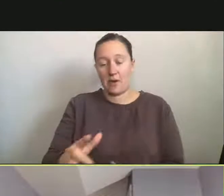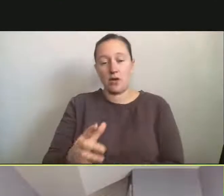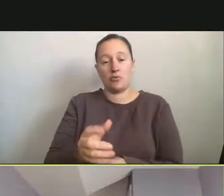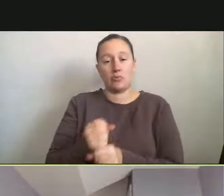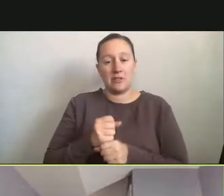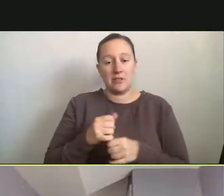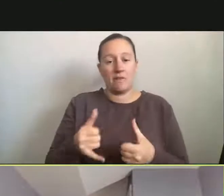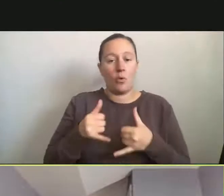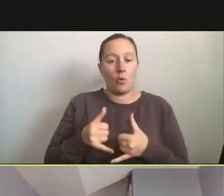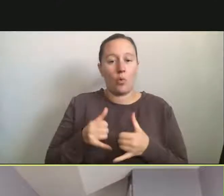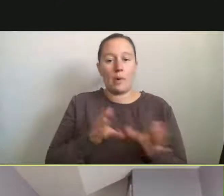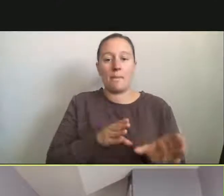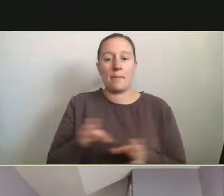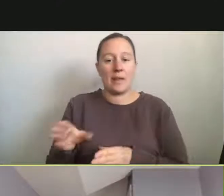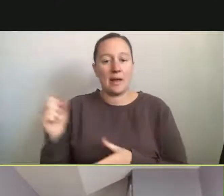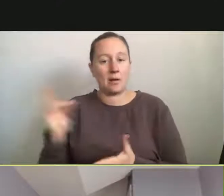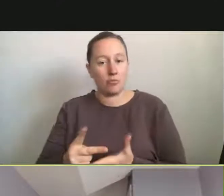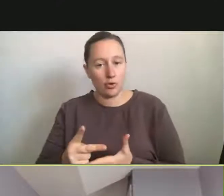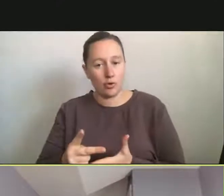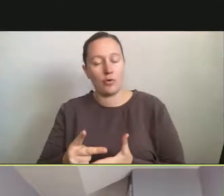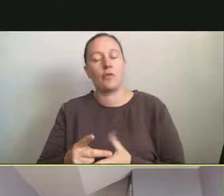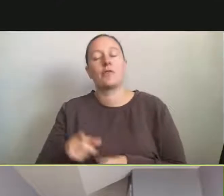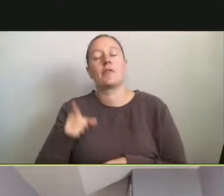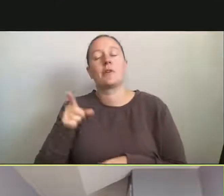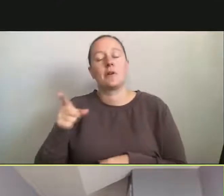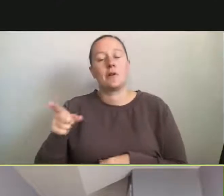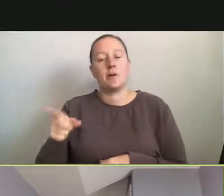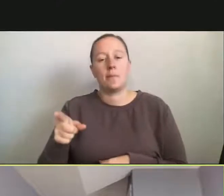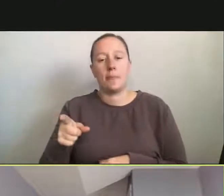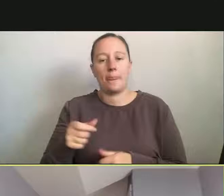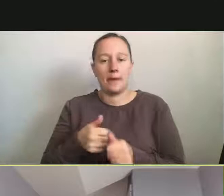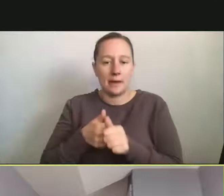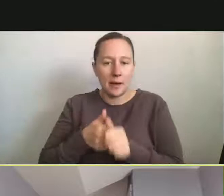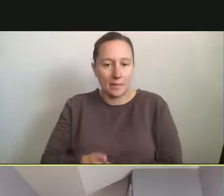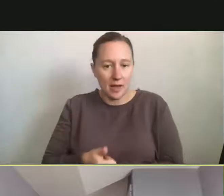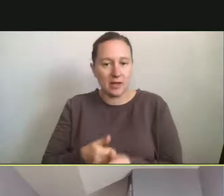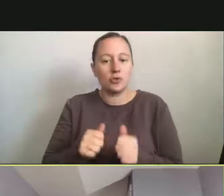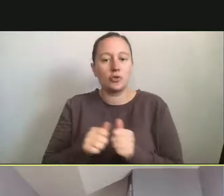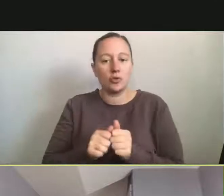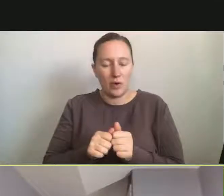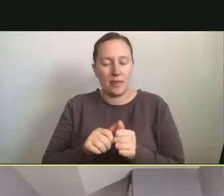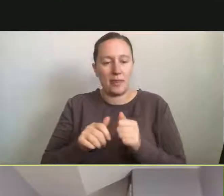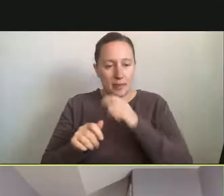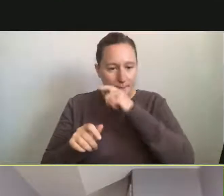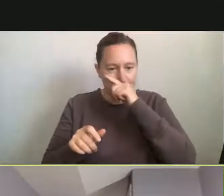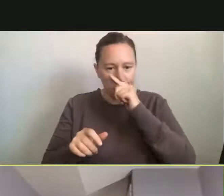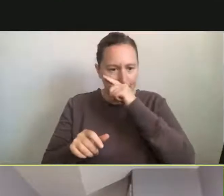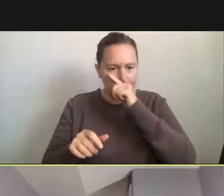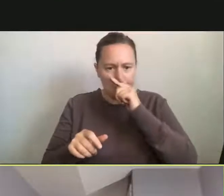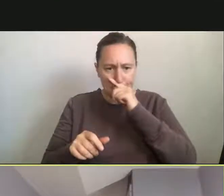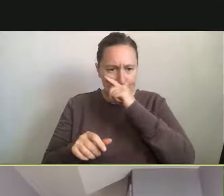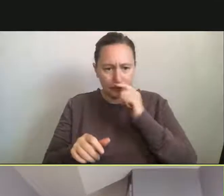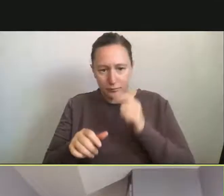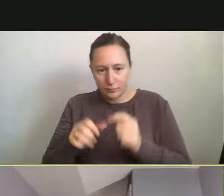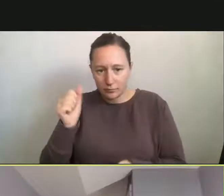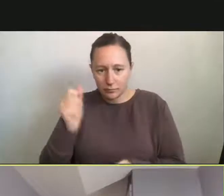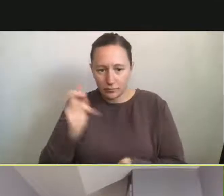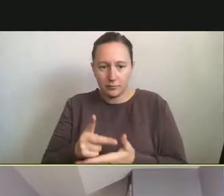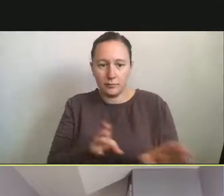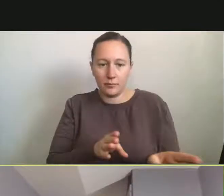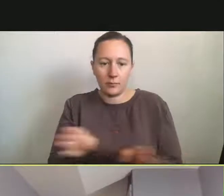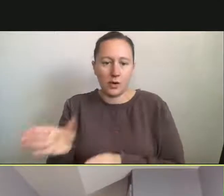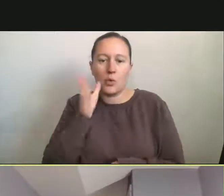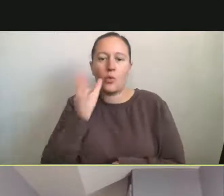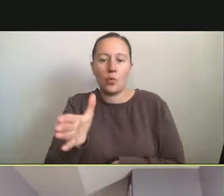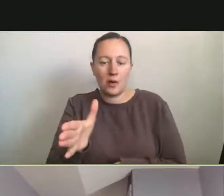by the funding NIH Institute, Center, or office, compliance with the actually approved plan will be a